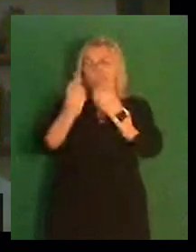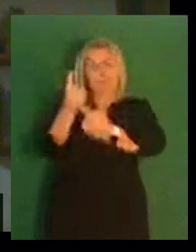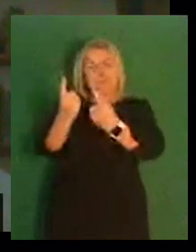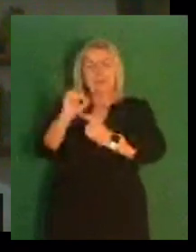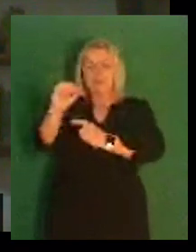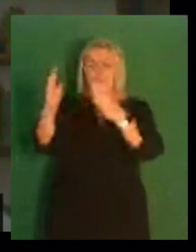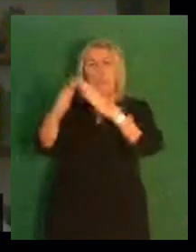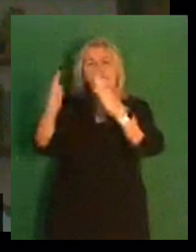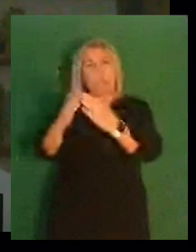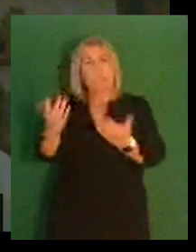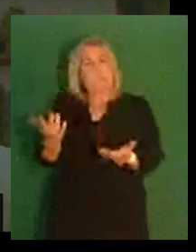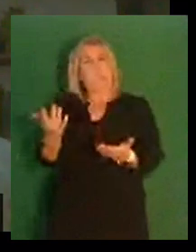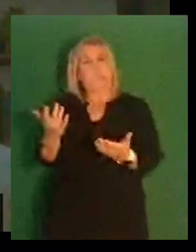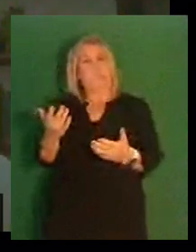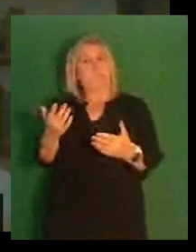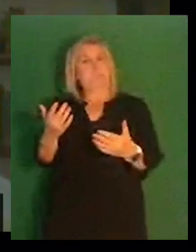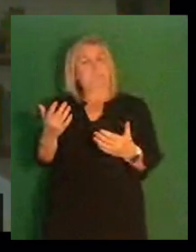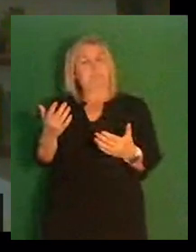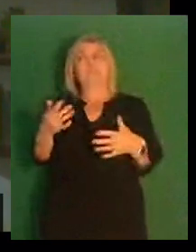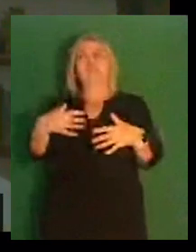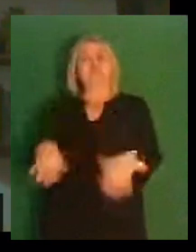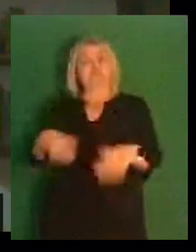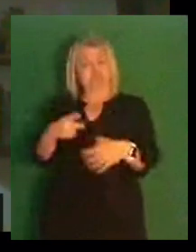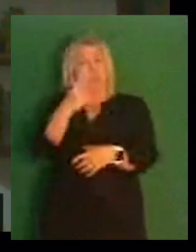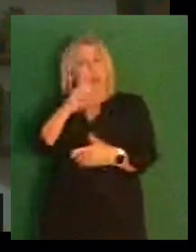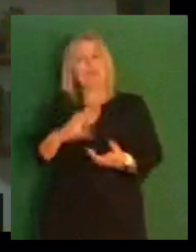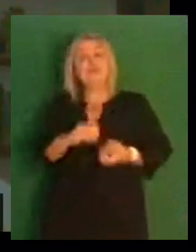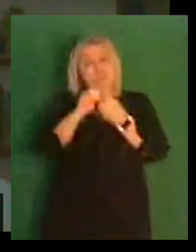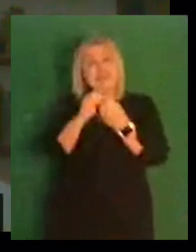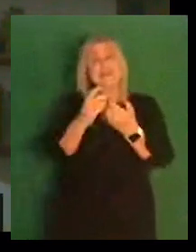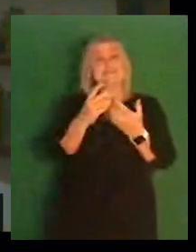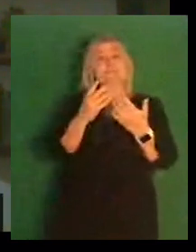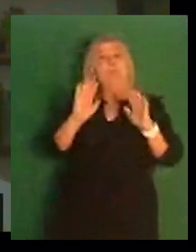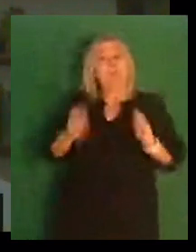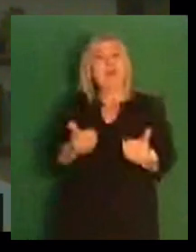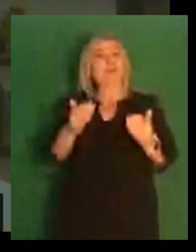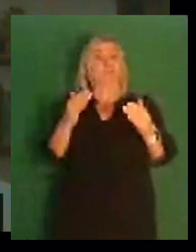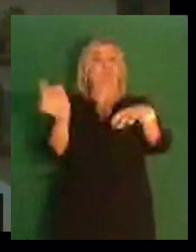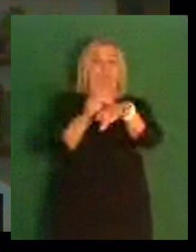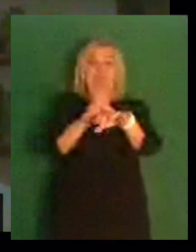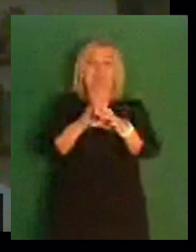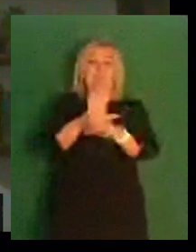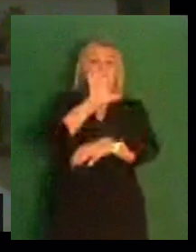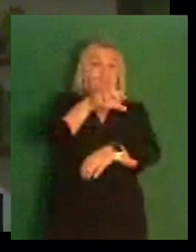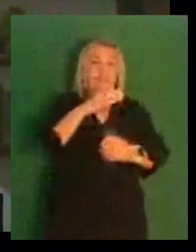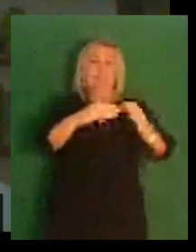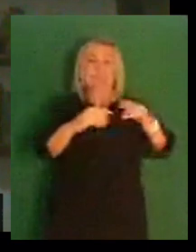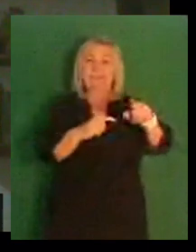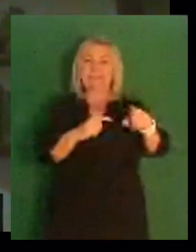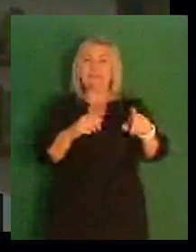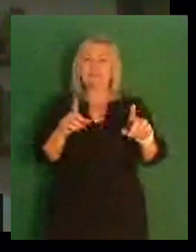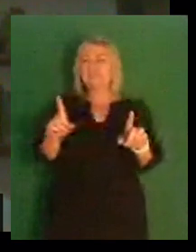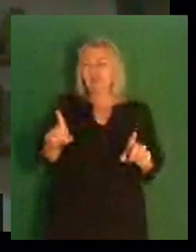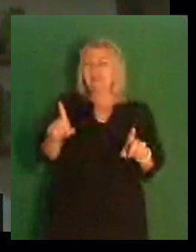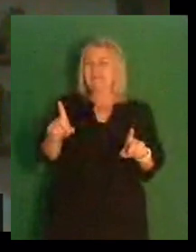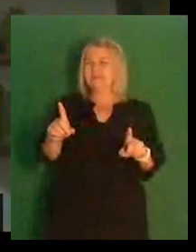it's phenomenal what can be done. But as a platform for presenting work, so the